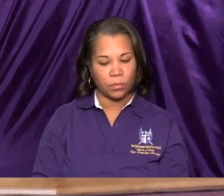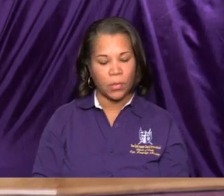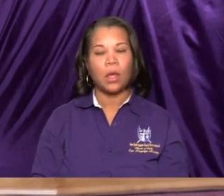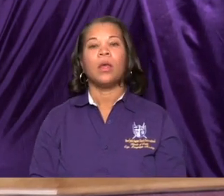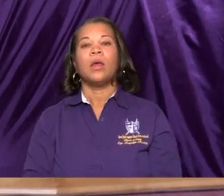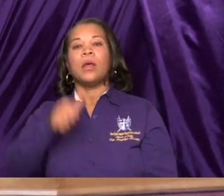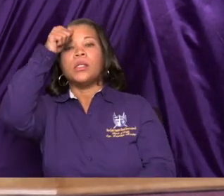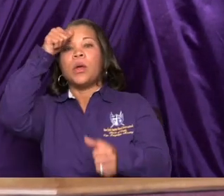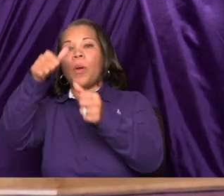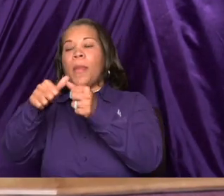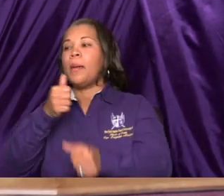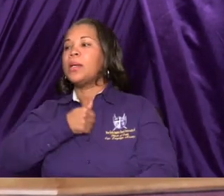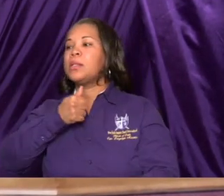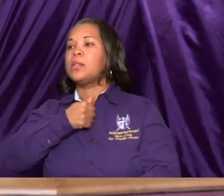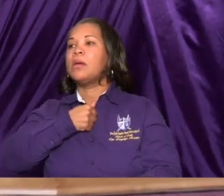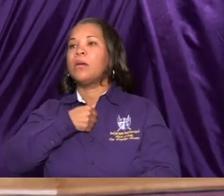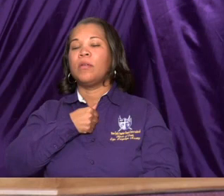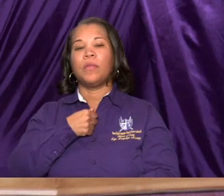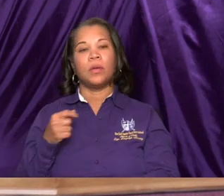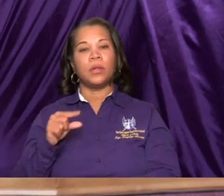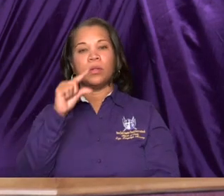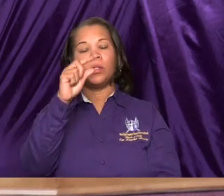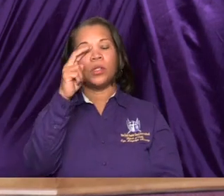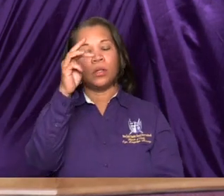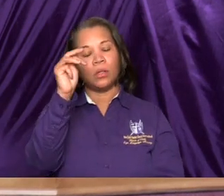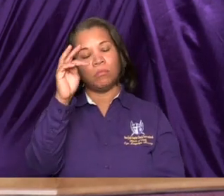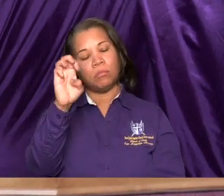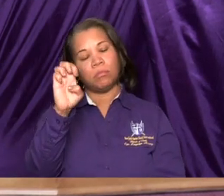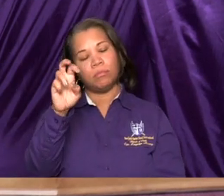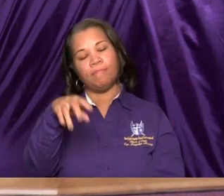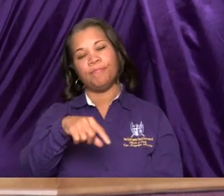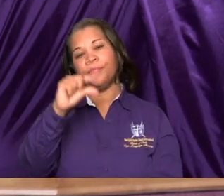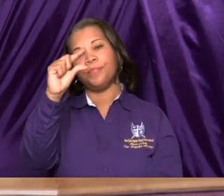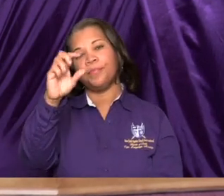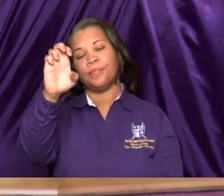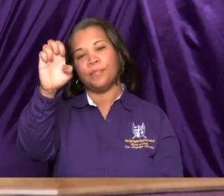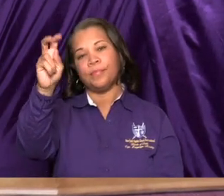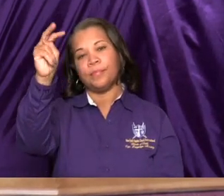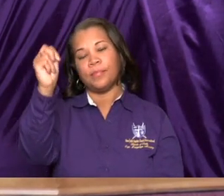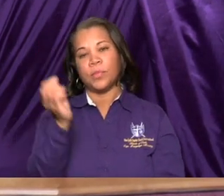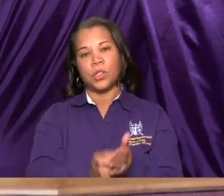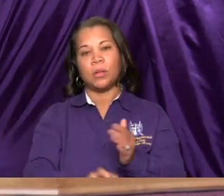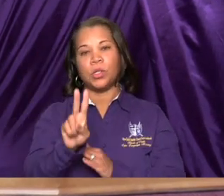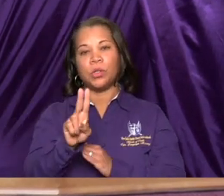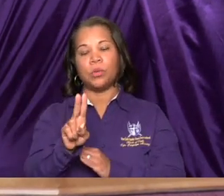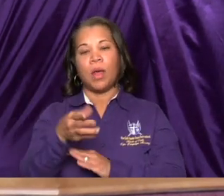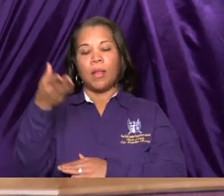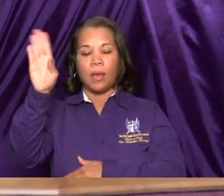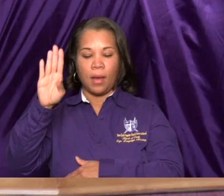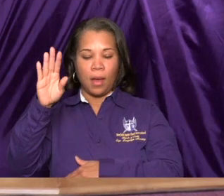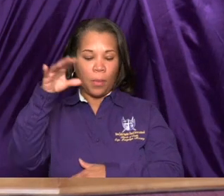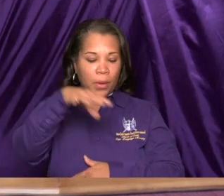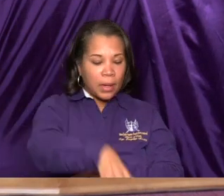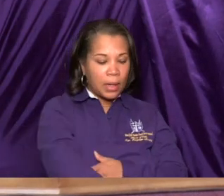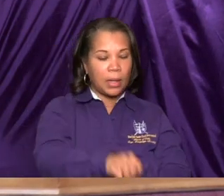And then I remind myself in Genesis chapter 2 that God dug his hand in the dirt. And he breathed life into